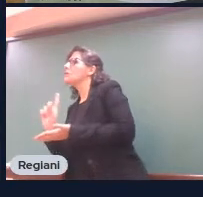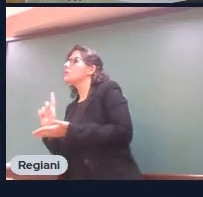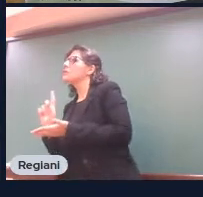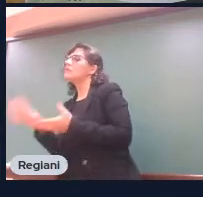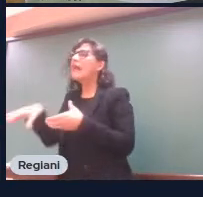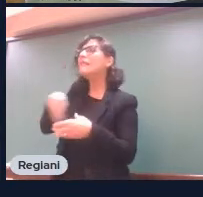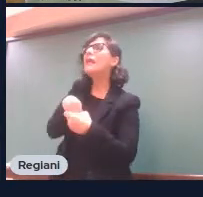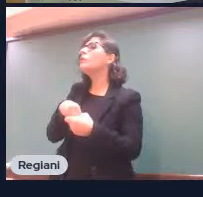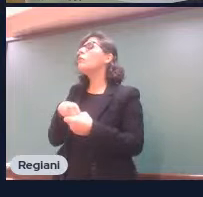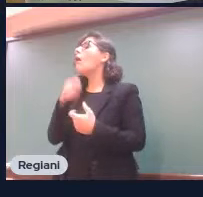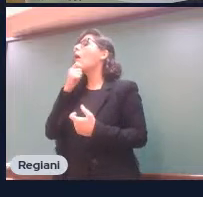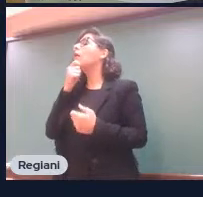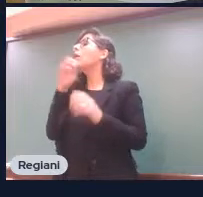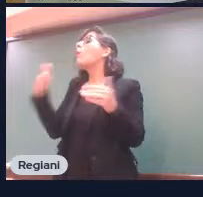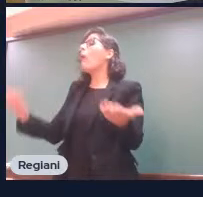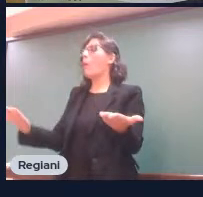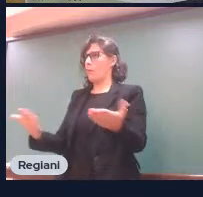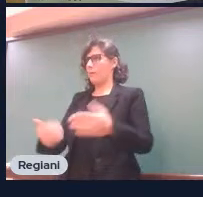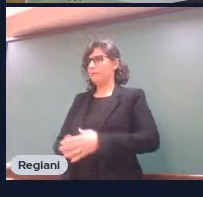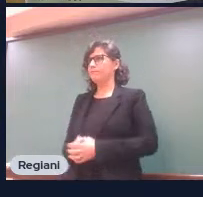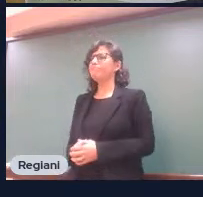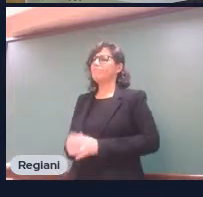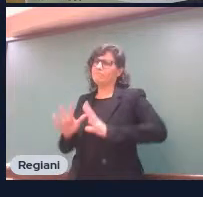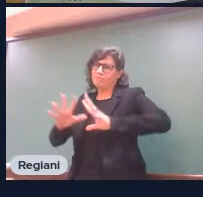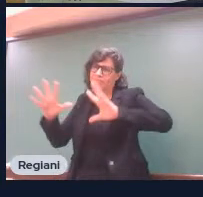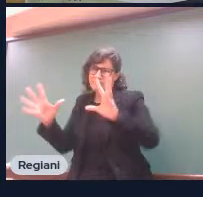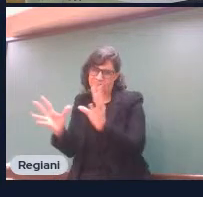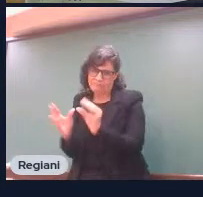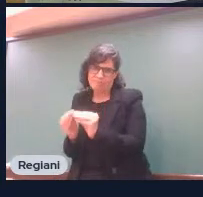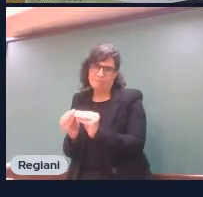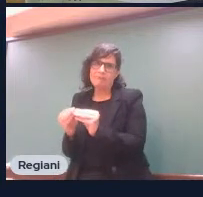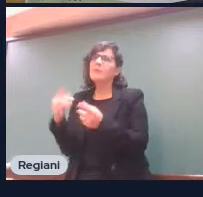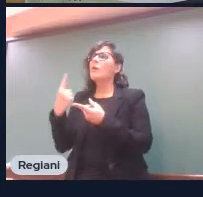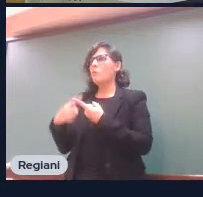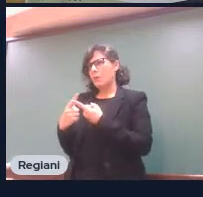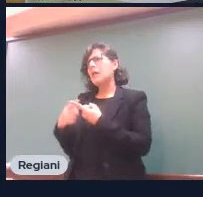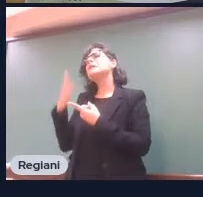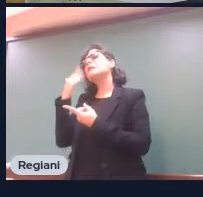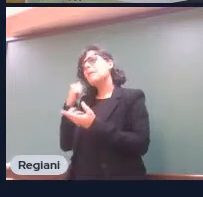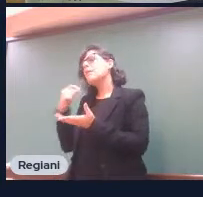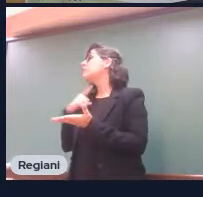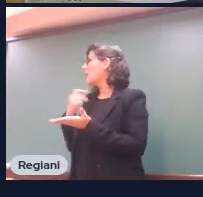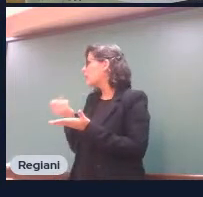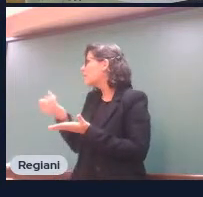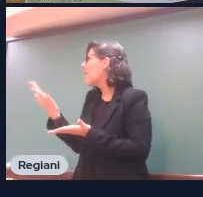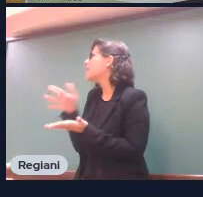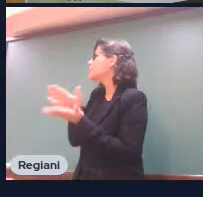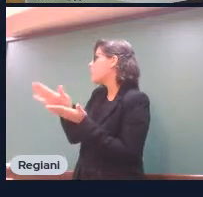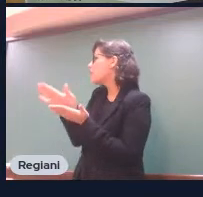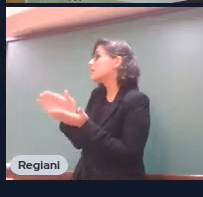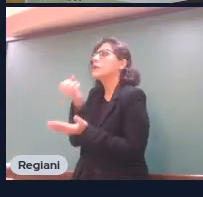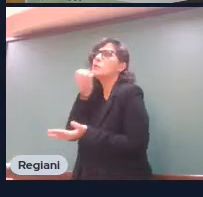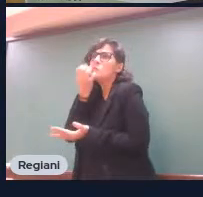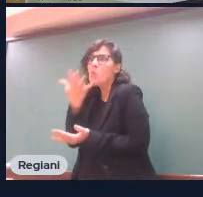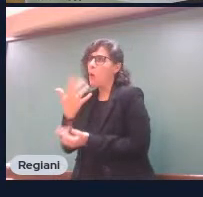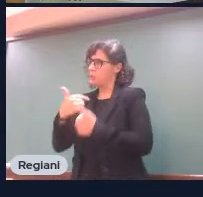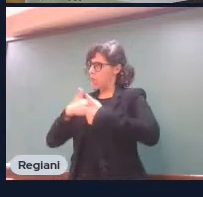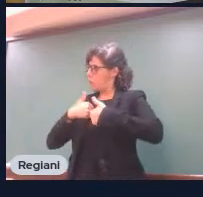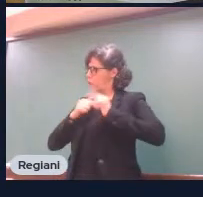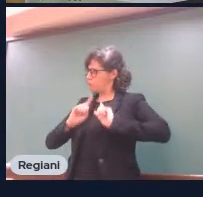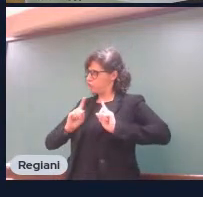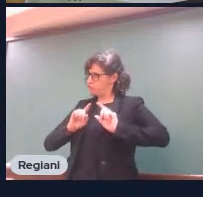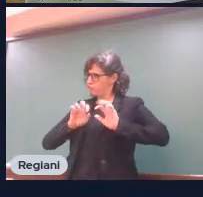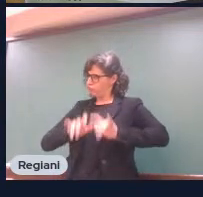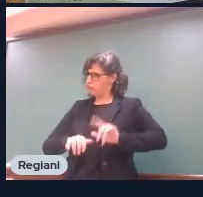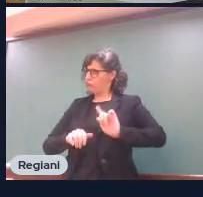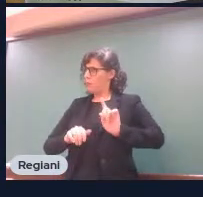meta-lexicography. So very briefly, because there are good publications, this time it is not mine. You have very good